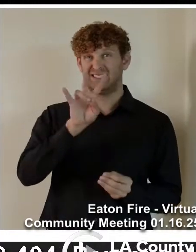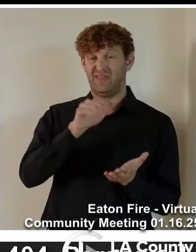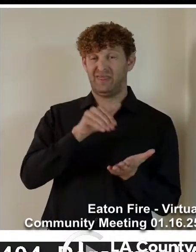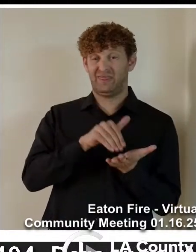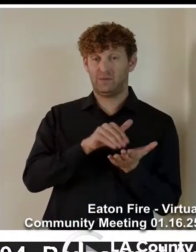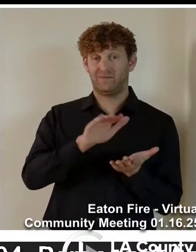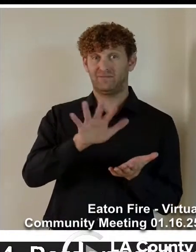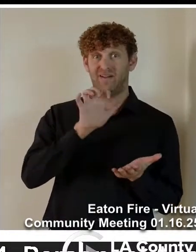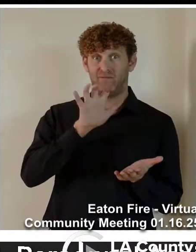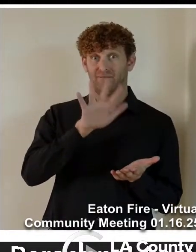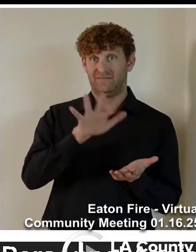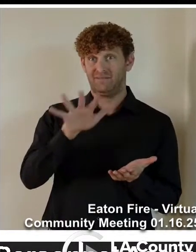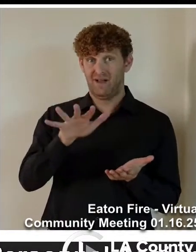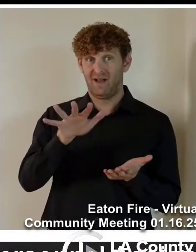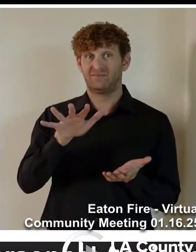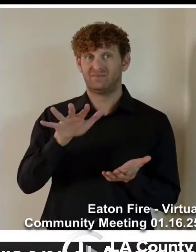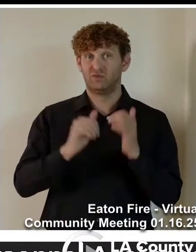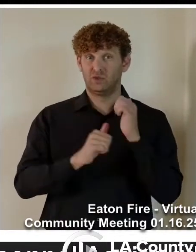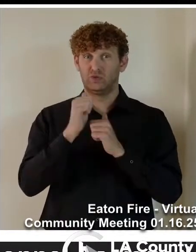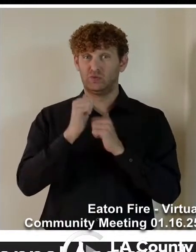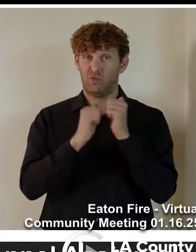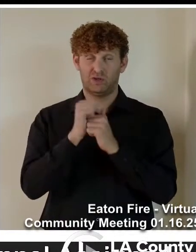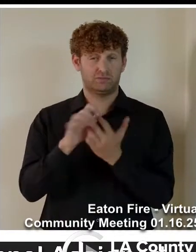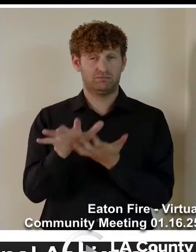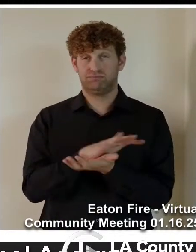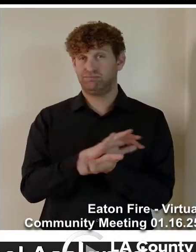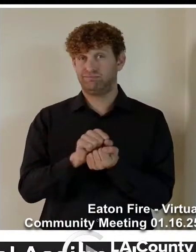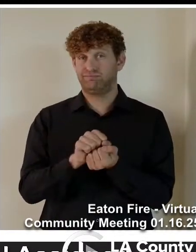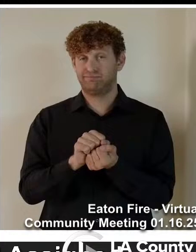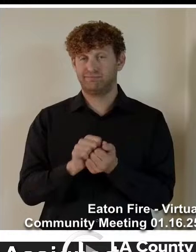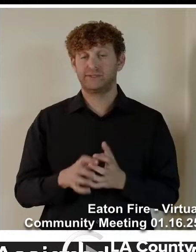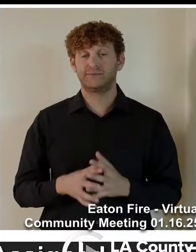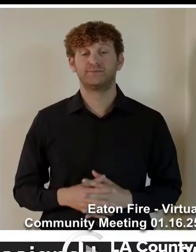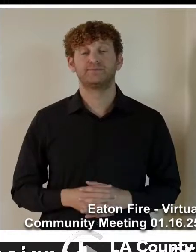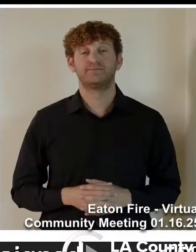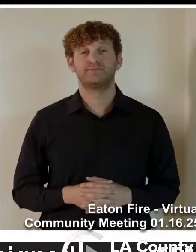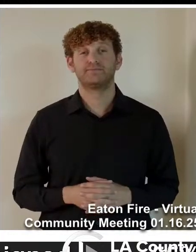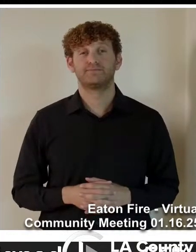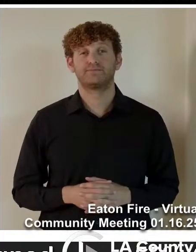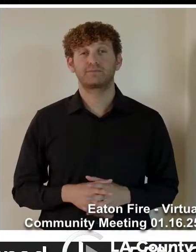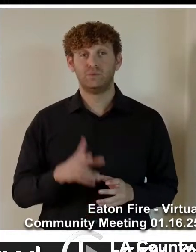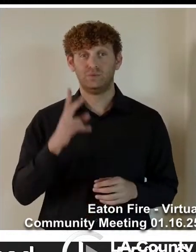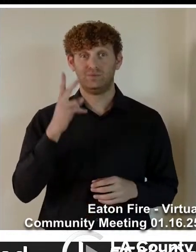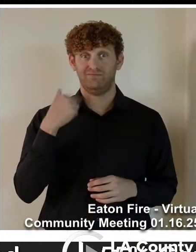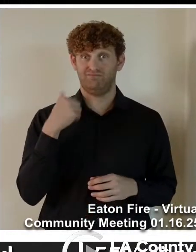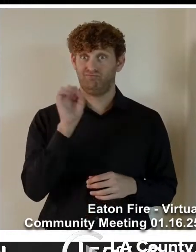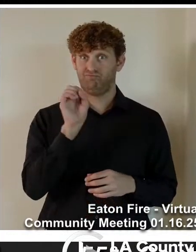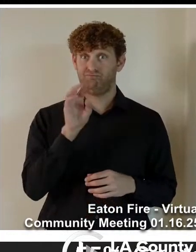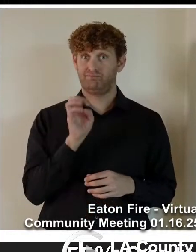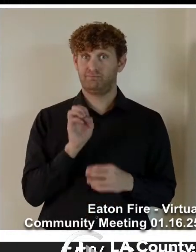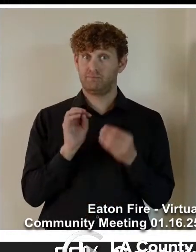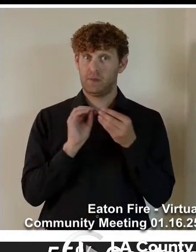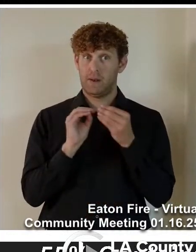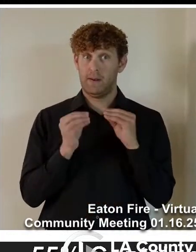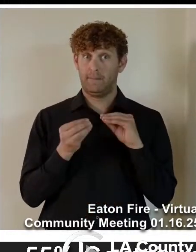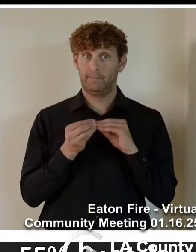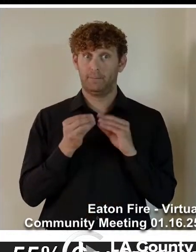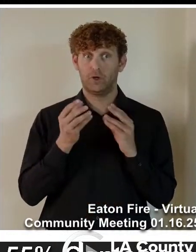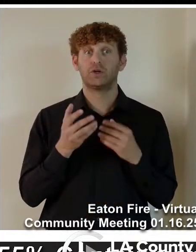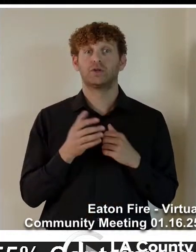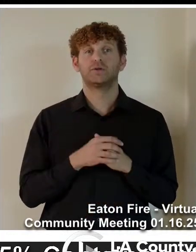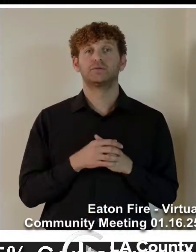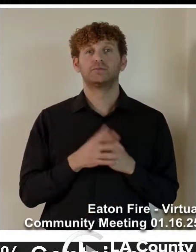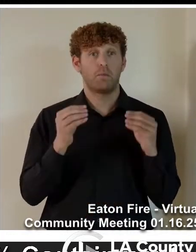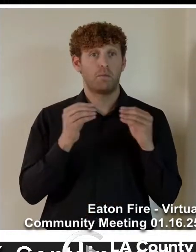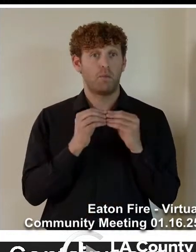7,555 structures that have been destroyed. To see these latest numbers and information on damage inspection assessment,